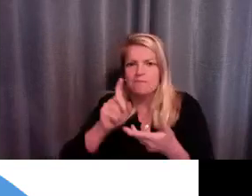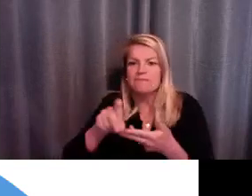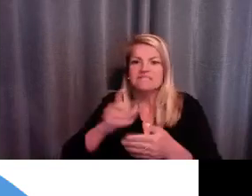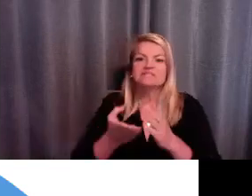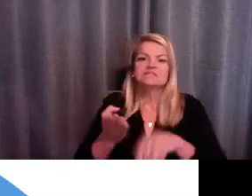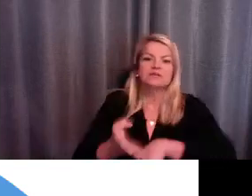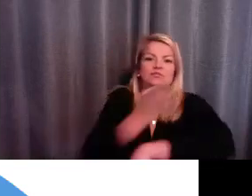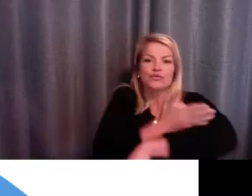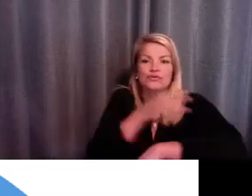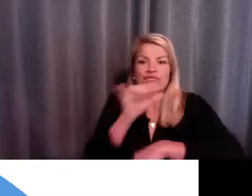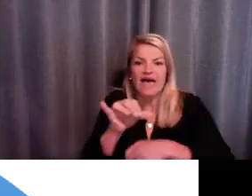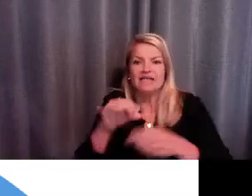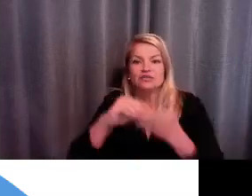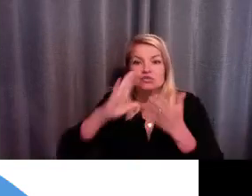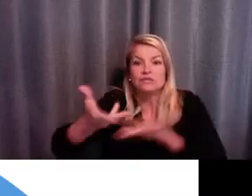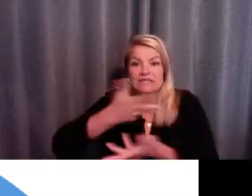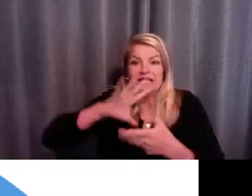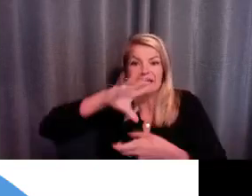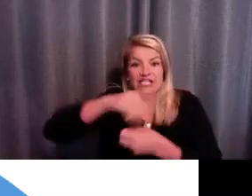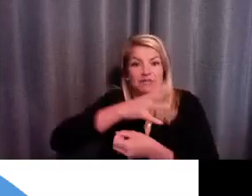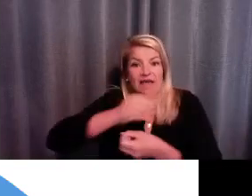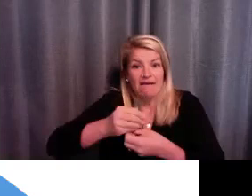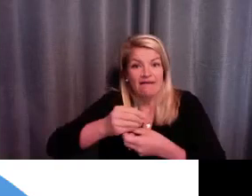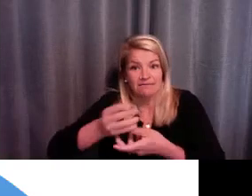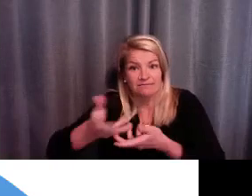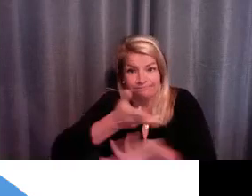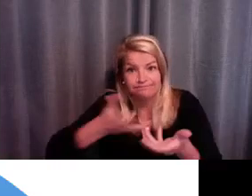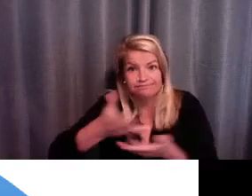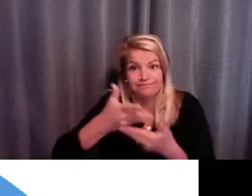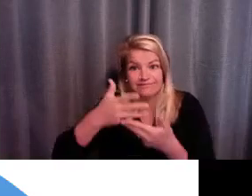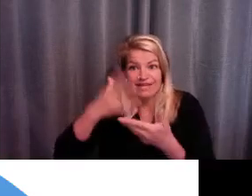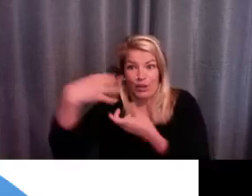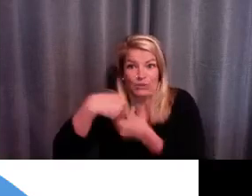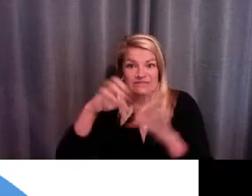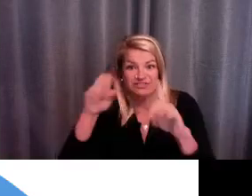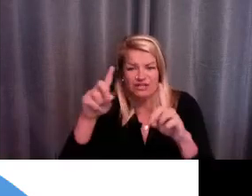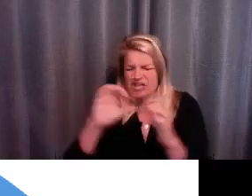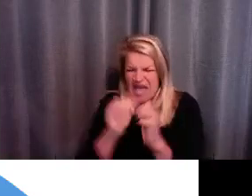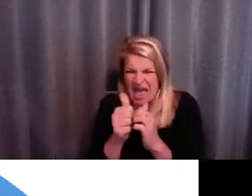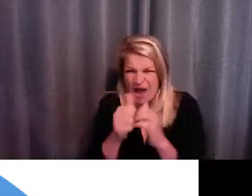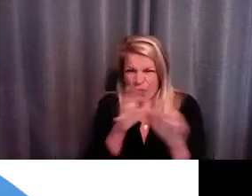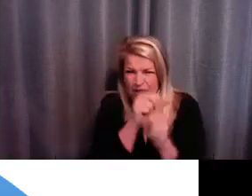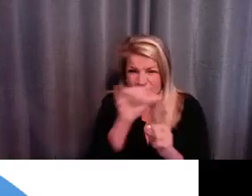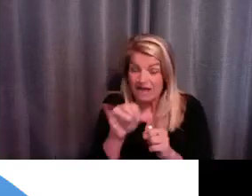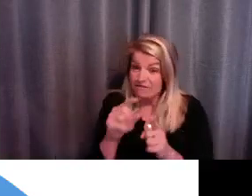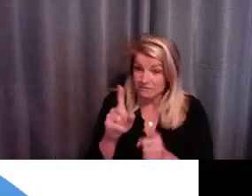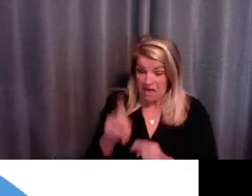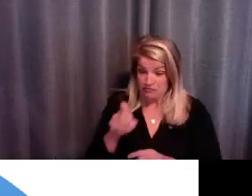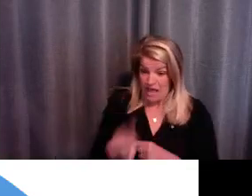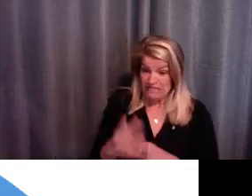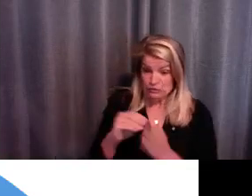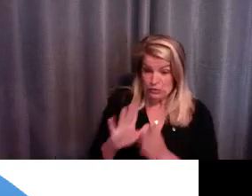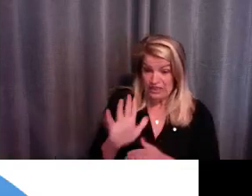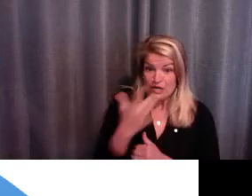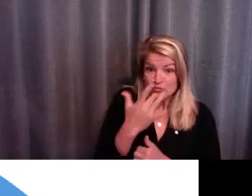motivation. We know that in order to promote truly inclusive education, we want to think about what student prefers, what they're